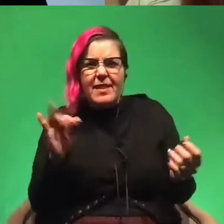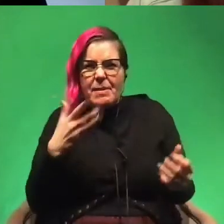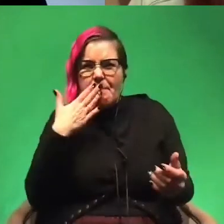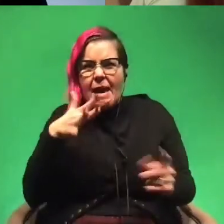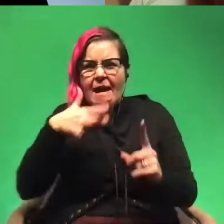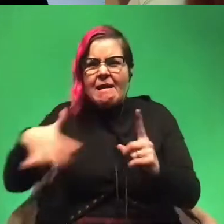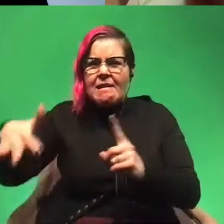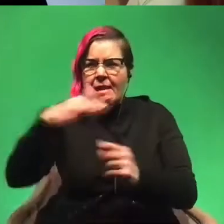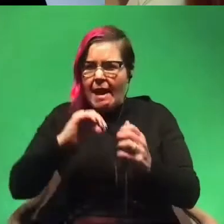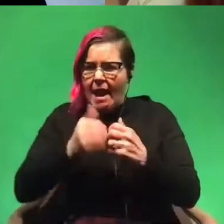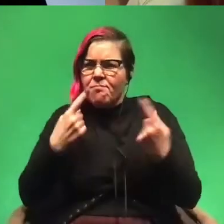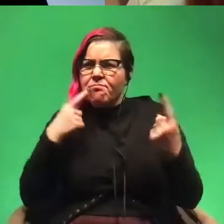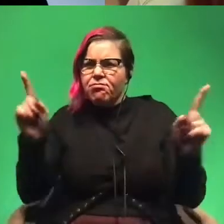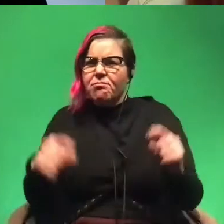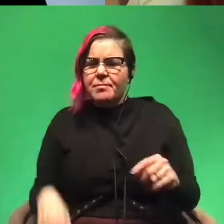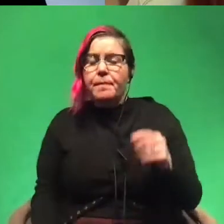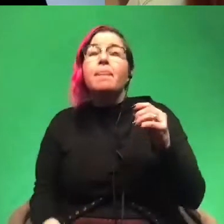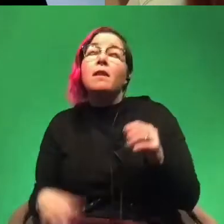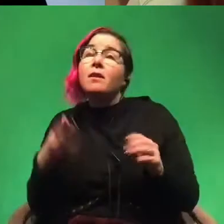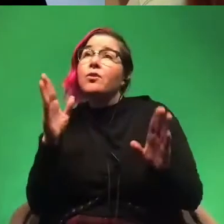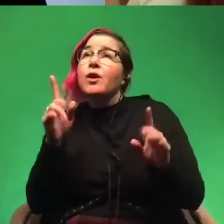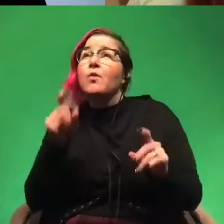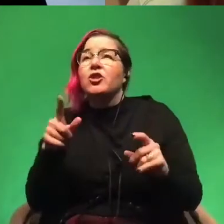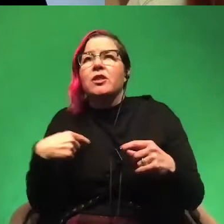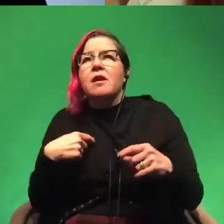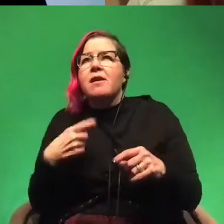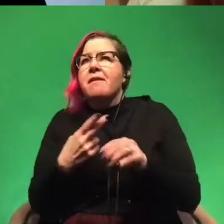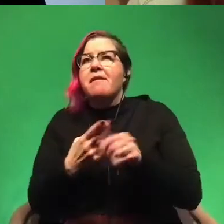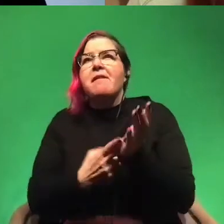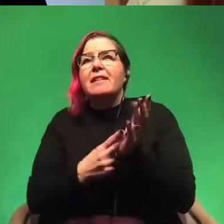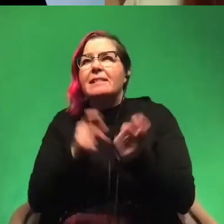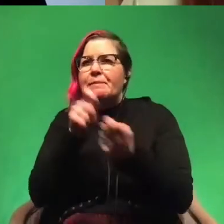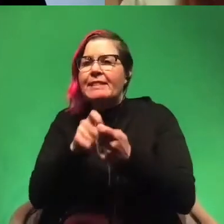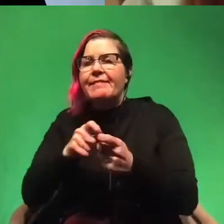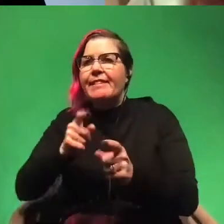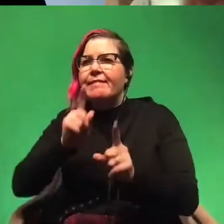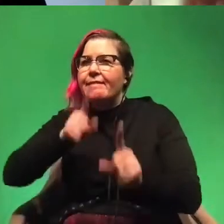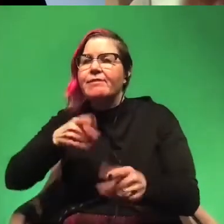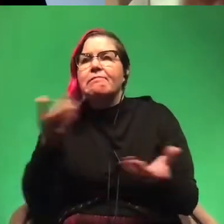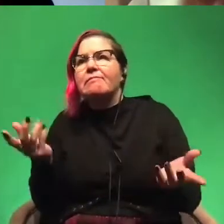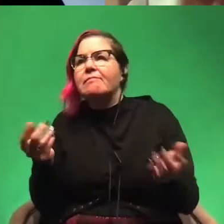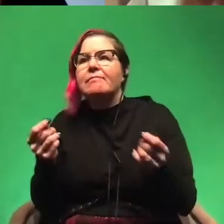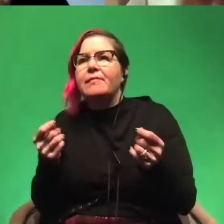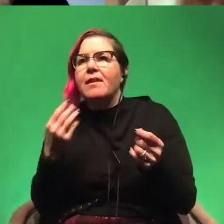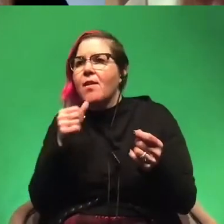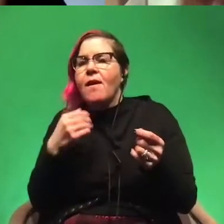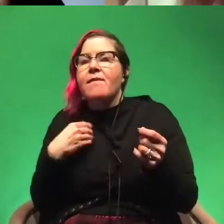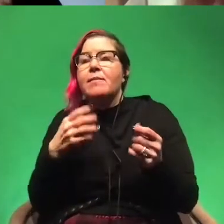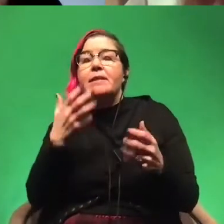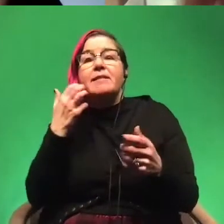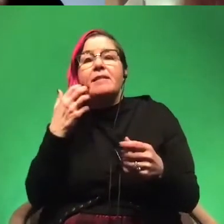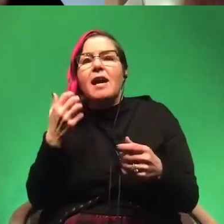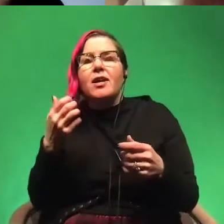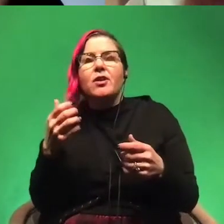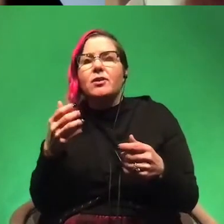conditions? That's a great question. And realistically, I can't answer the specifics of that other than I do know tigers breed really